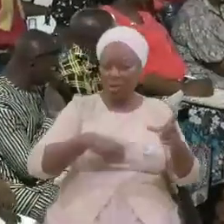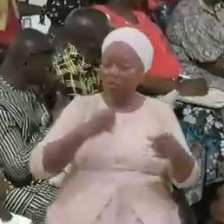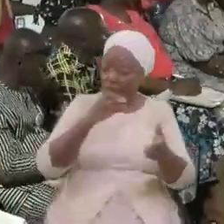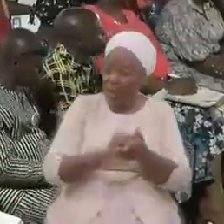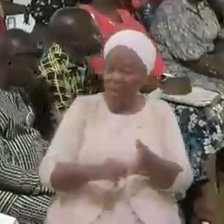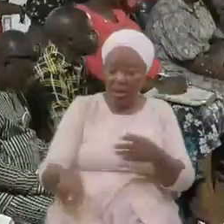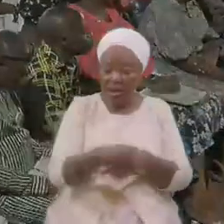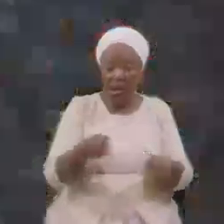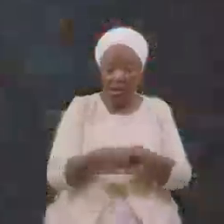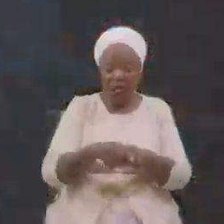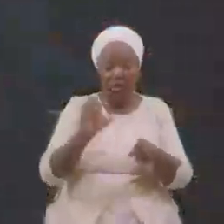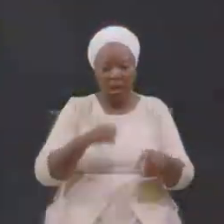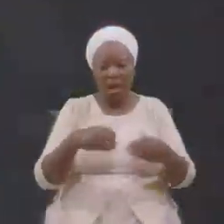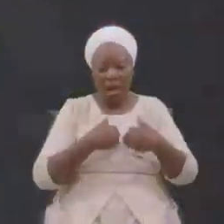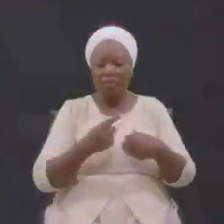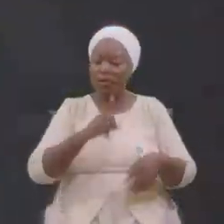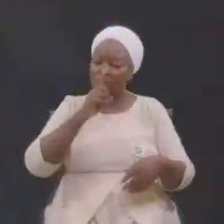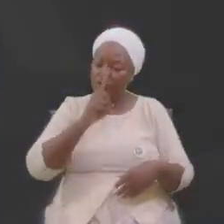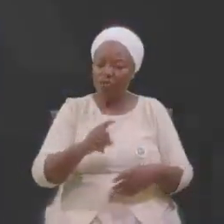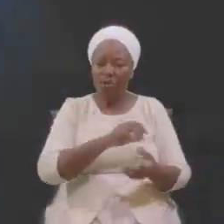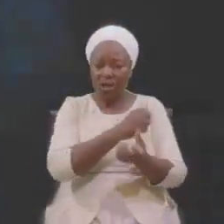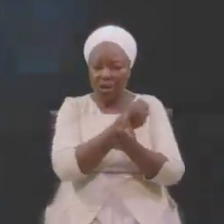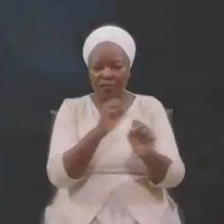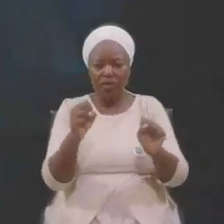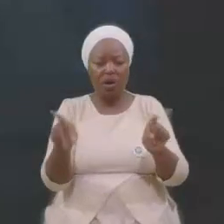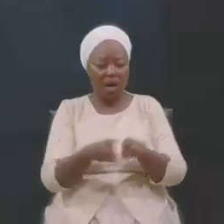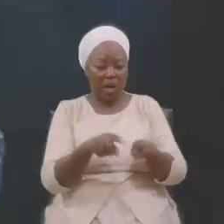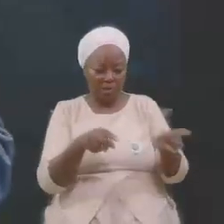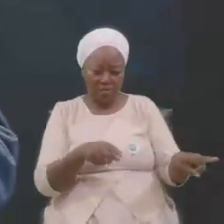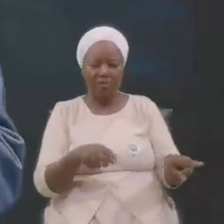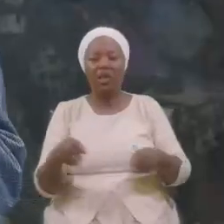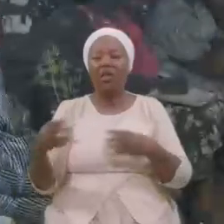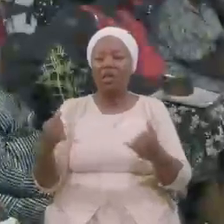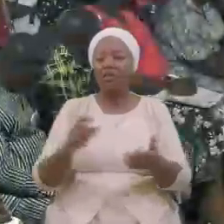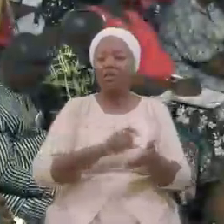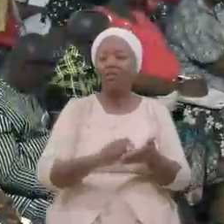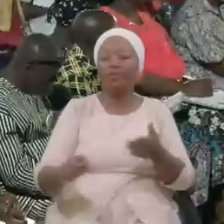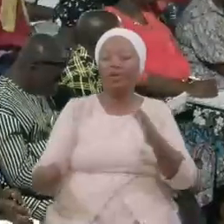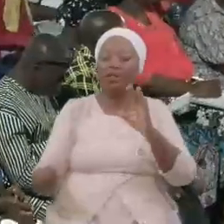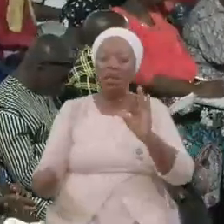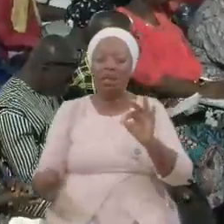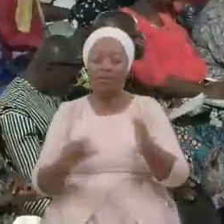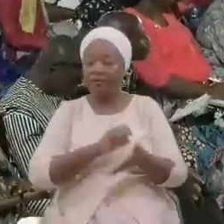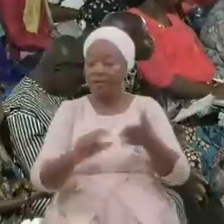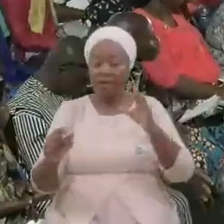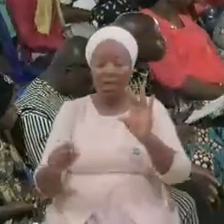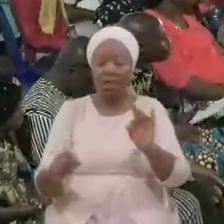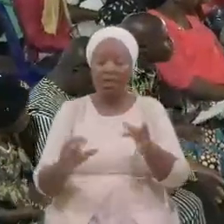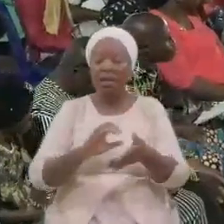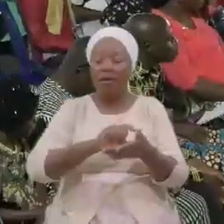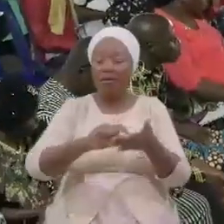have genuine salvation. Look at verse 8. In verse 8, for from